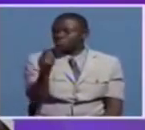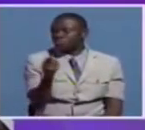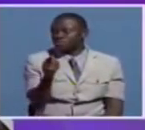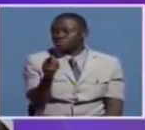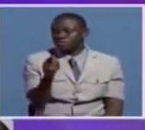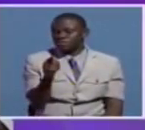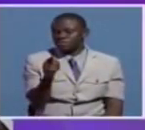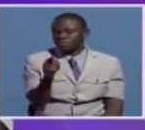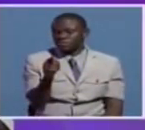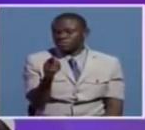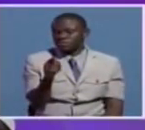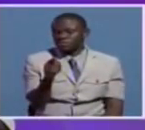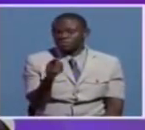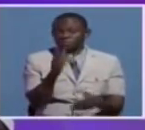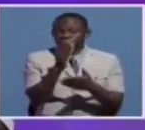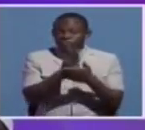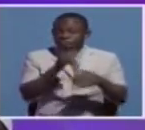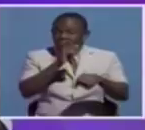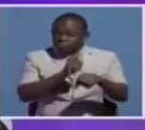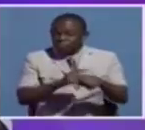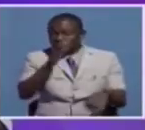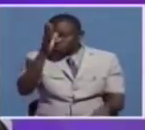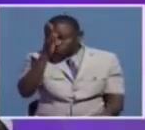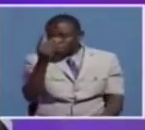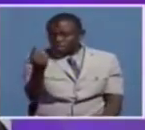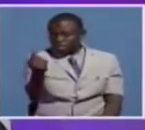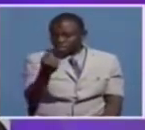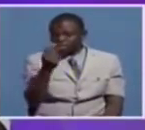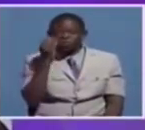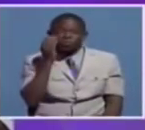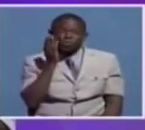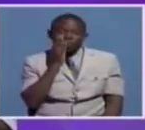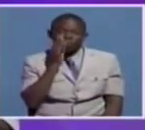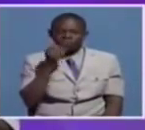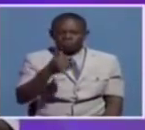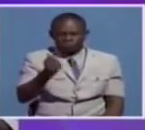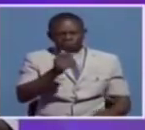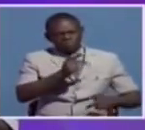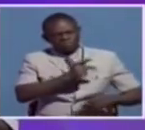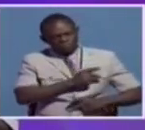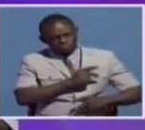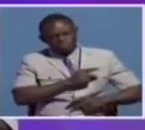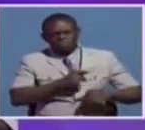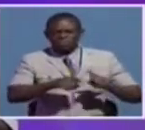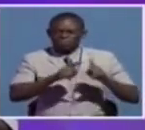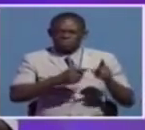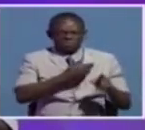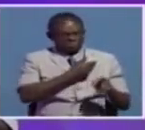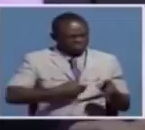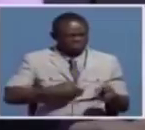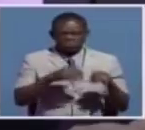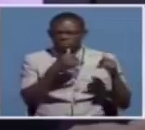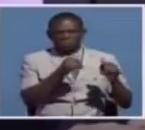you could feel that he was a strict man. You knew that. Very kind but strict. So your mother told you stories